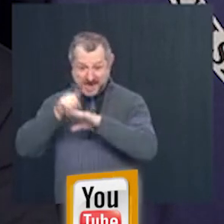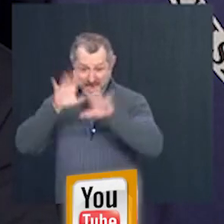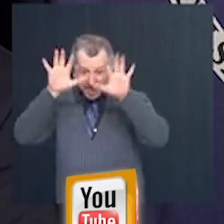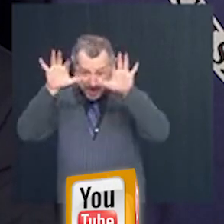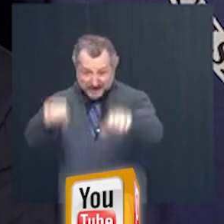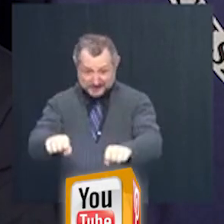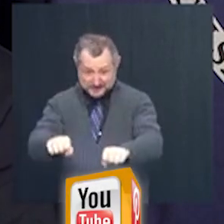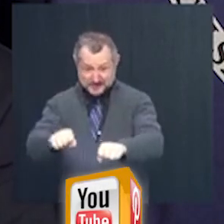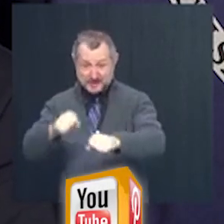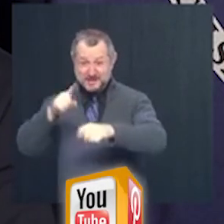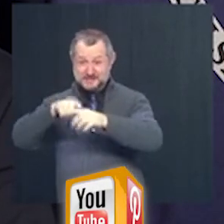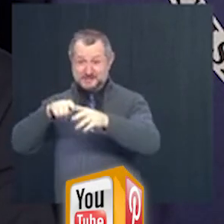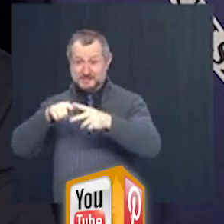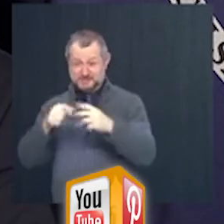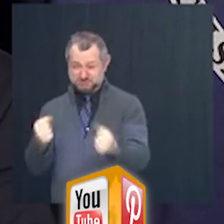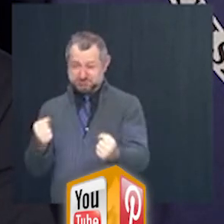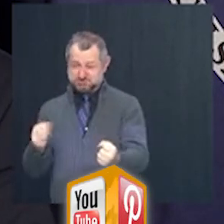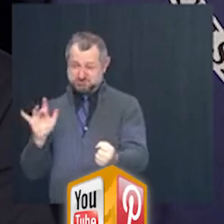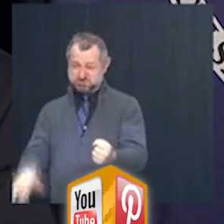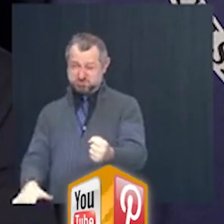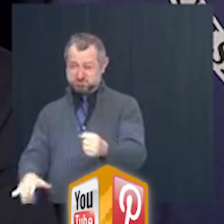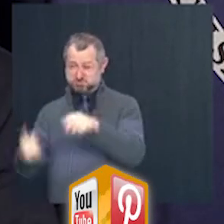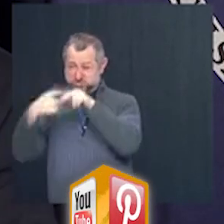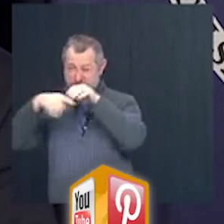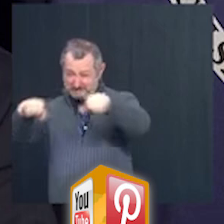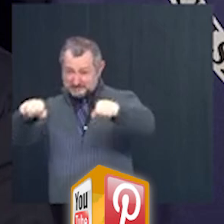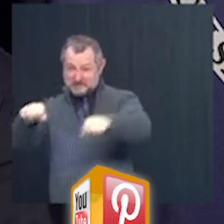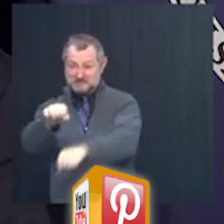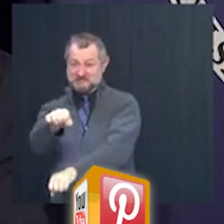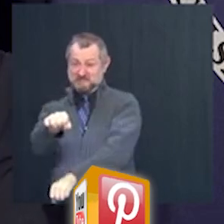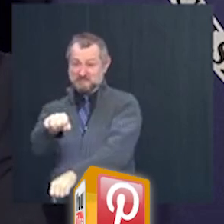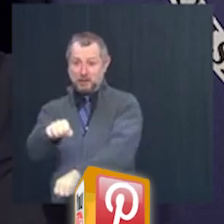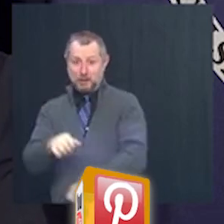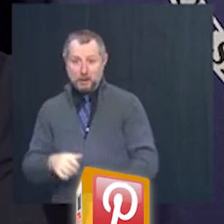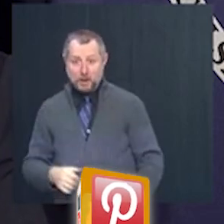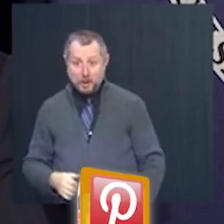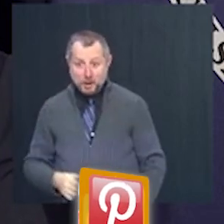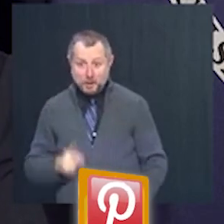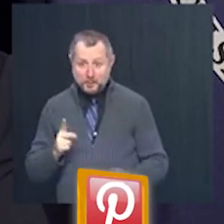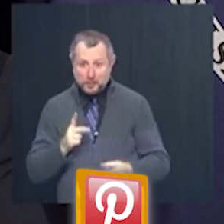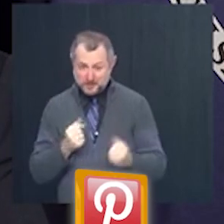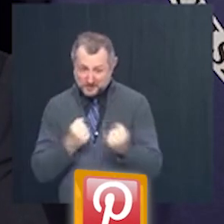hood for his life, and that's who they're championing?